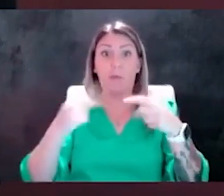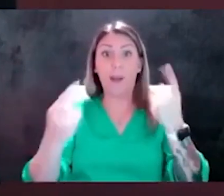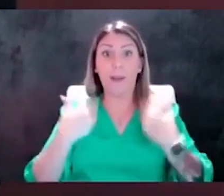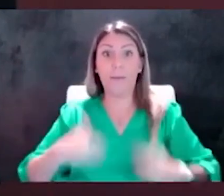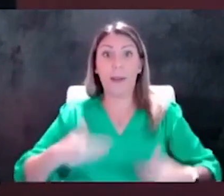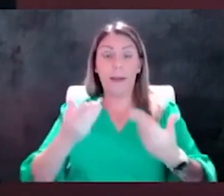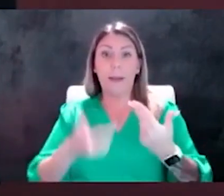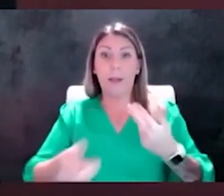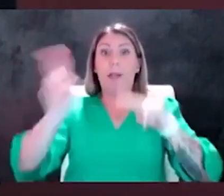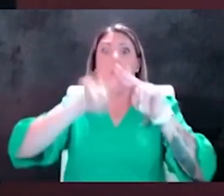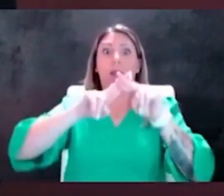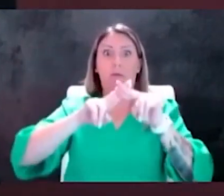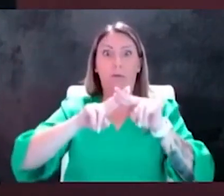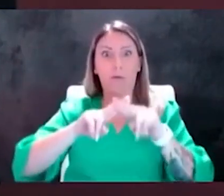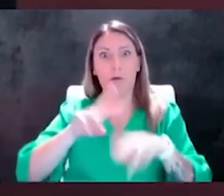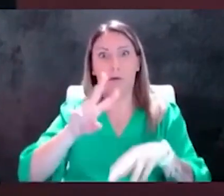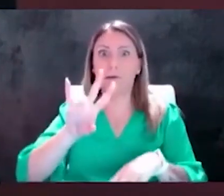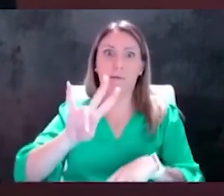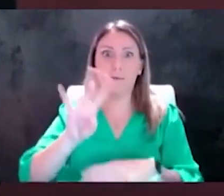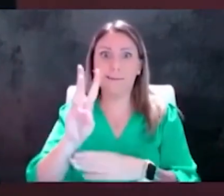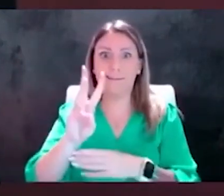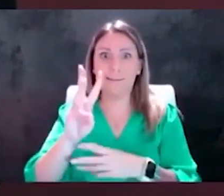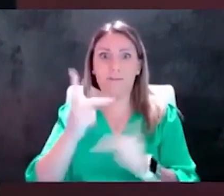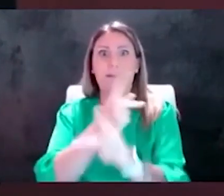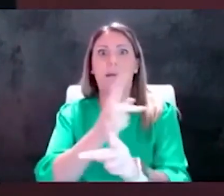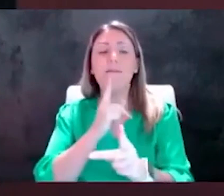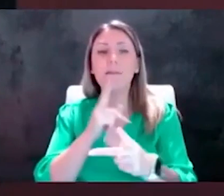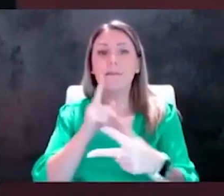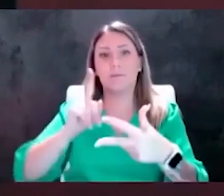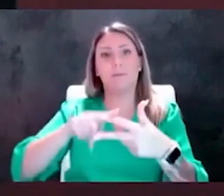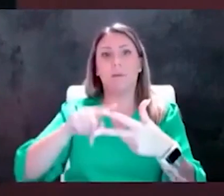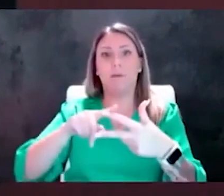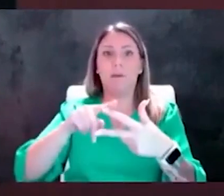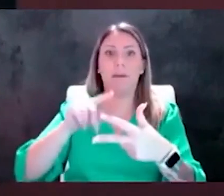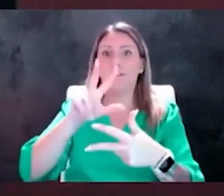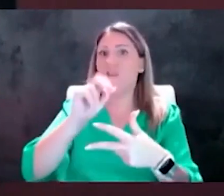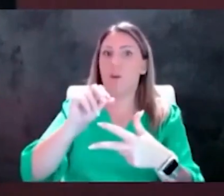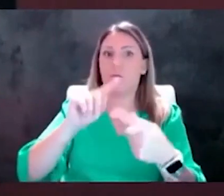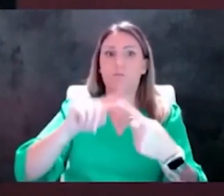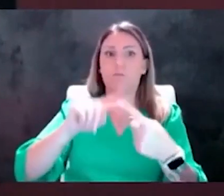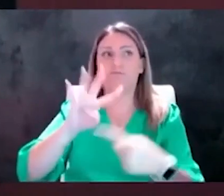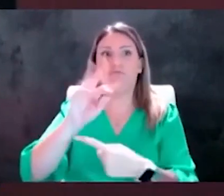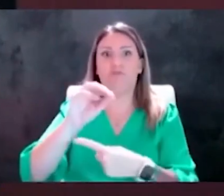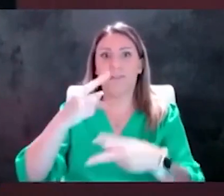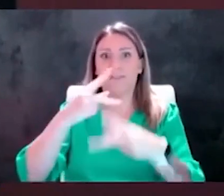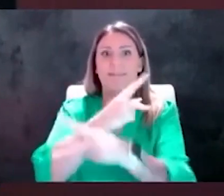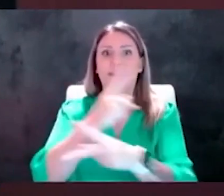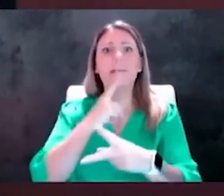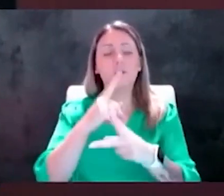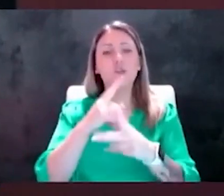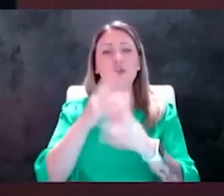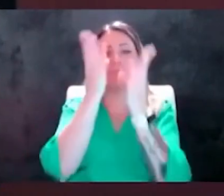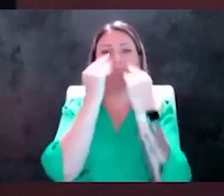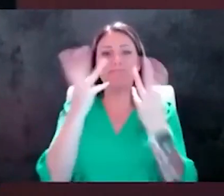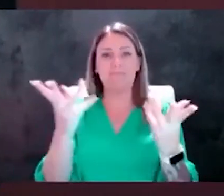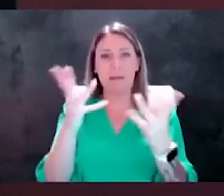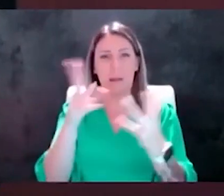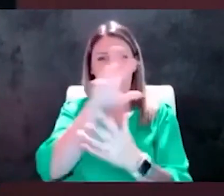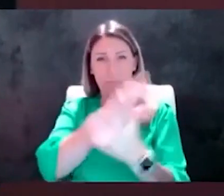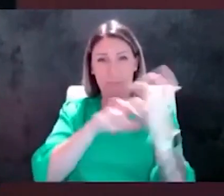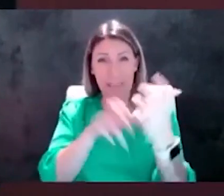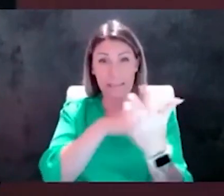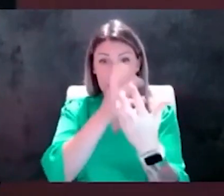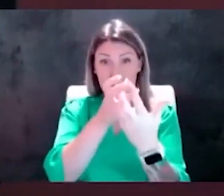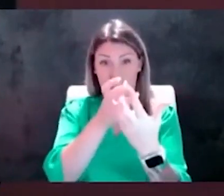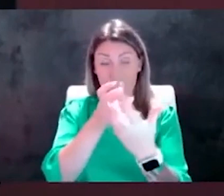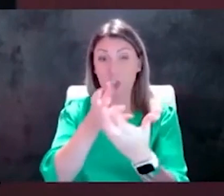67 times, and if you did the Pfizer, it was like 30 or 40 times. And so, you know, there's emerging data that says that mixing and matching is okay